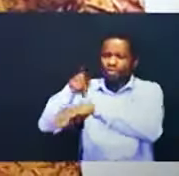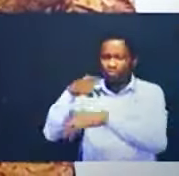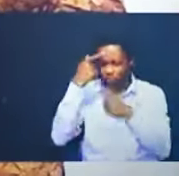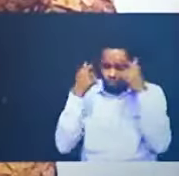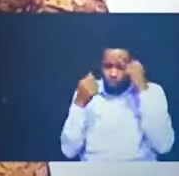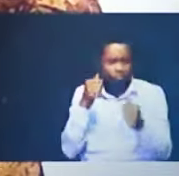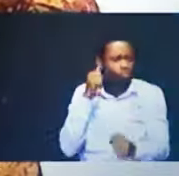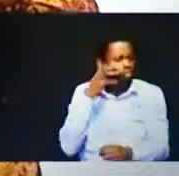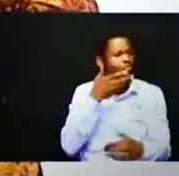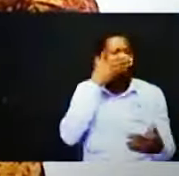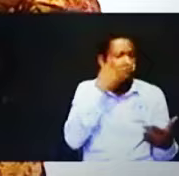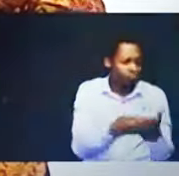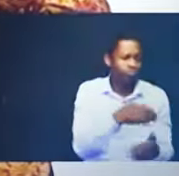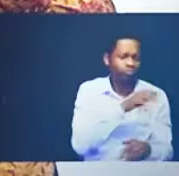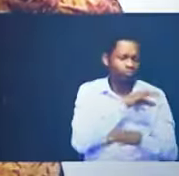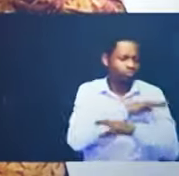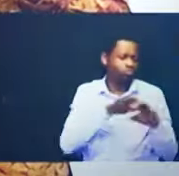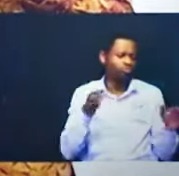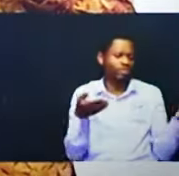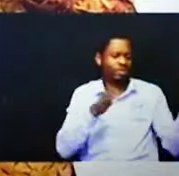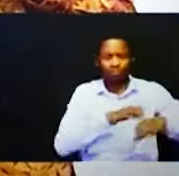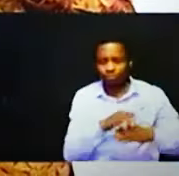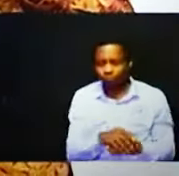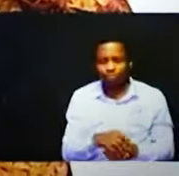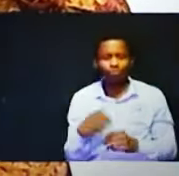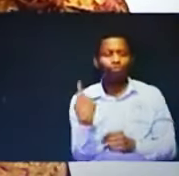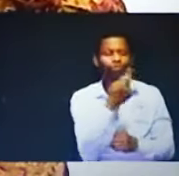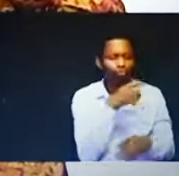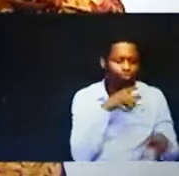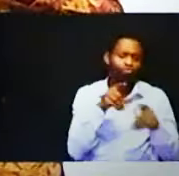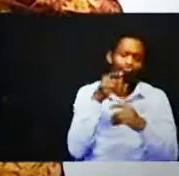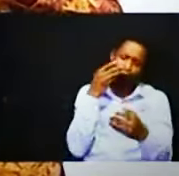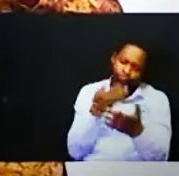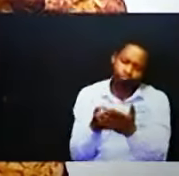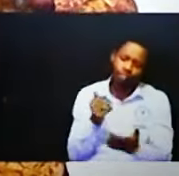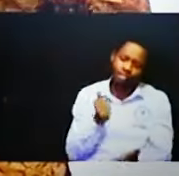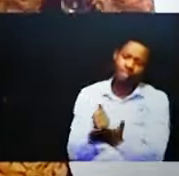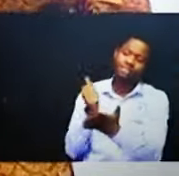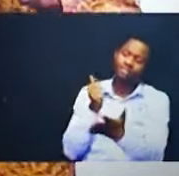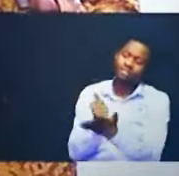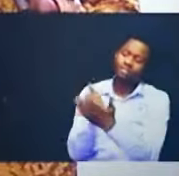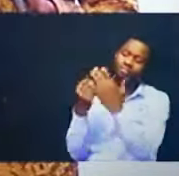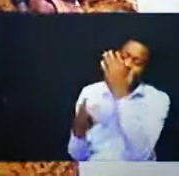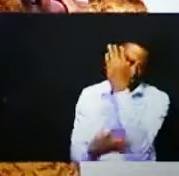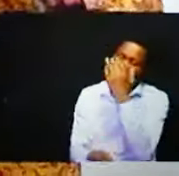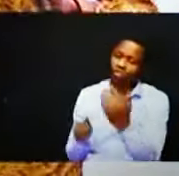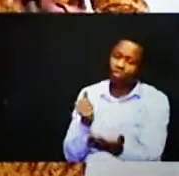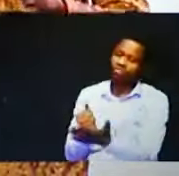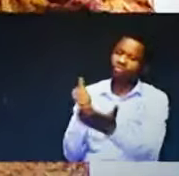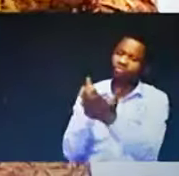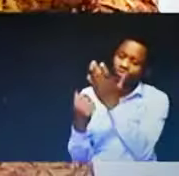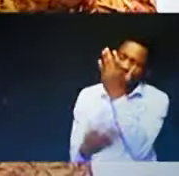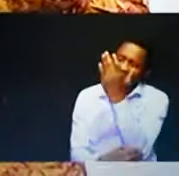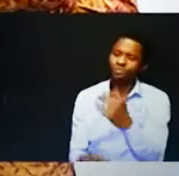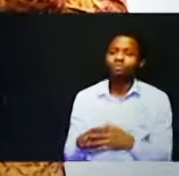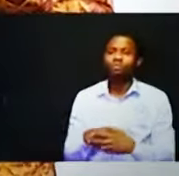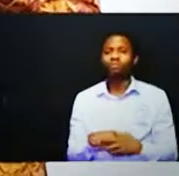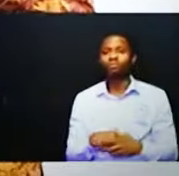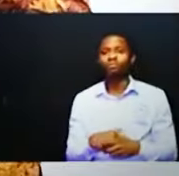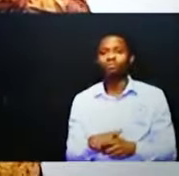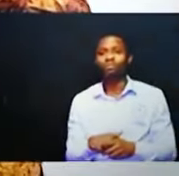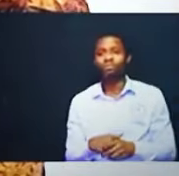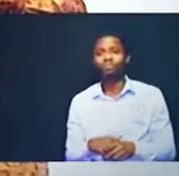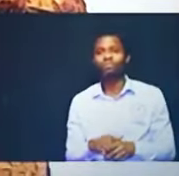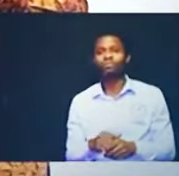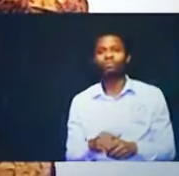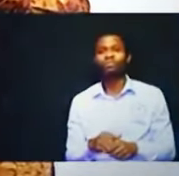woo. Always doing good and helping the poor. Bribia mununa or ye papa and obwa ehyanfo. Now listen,